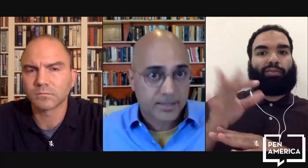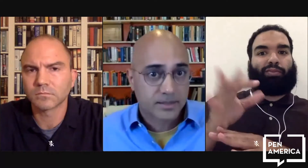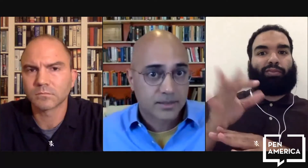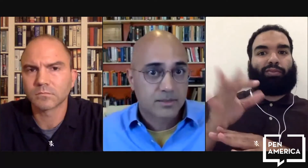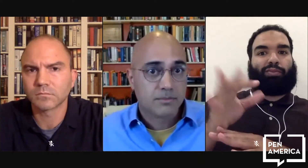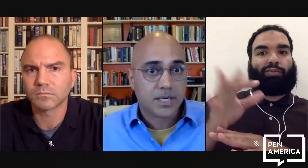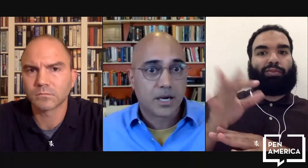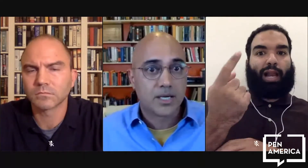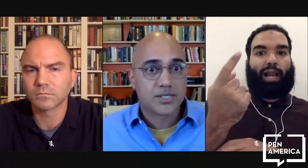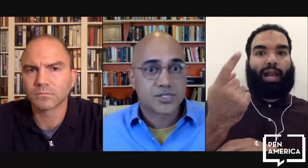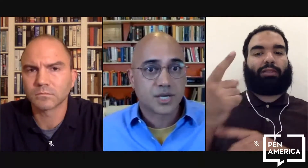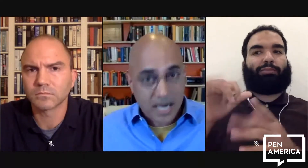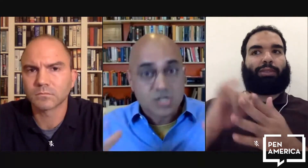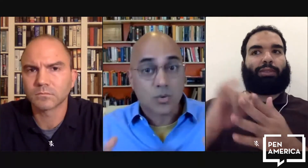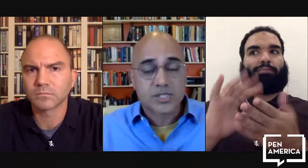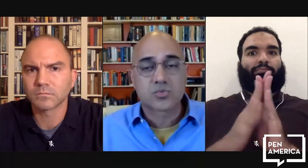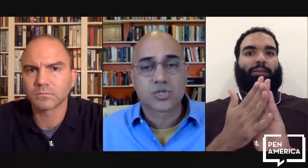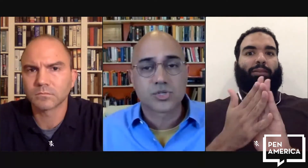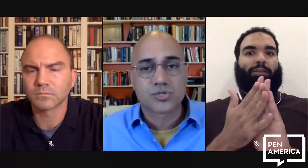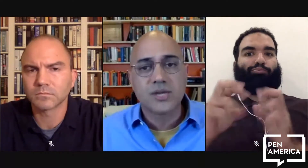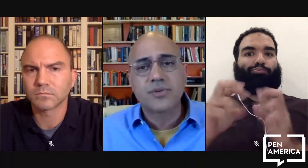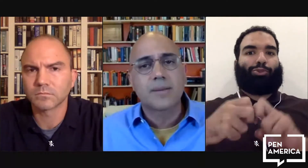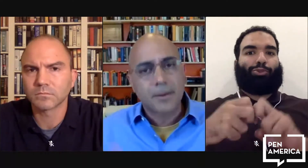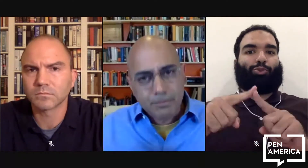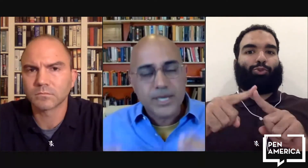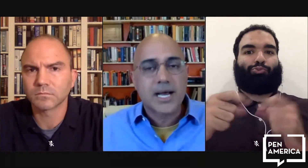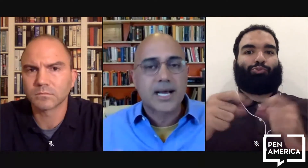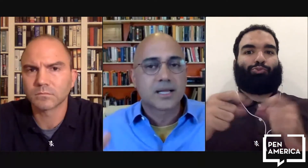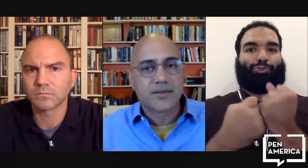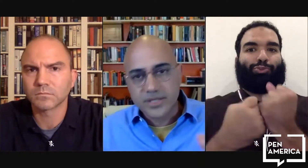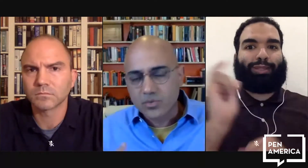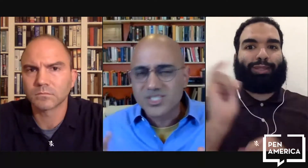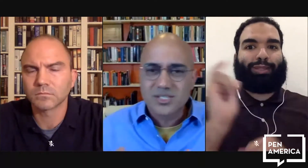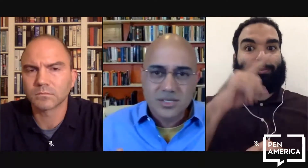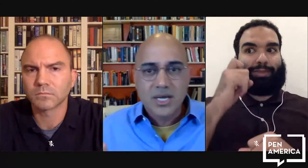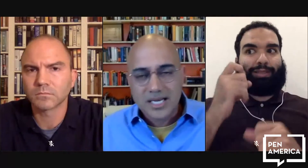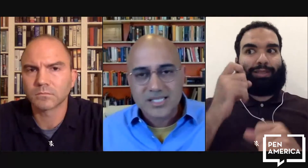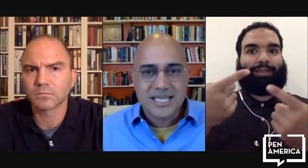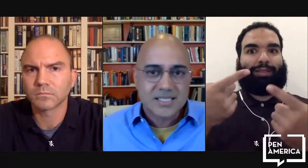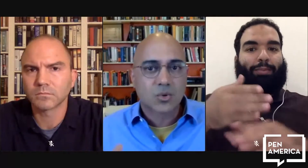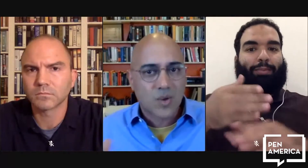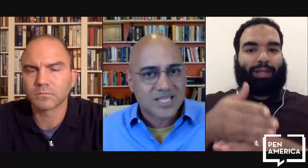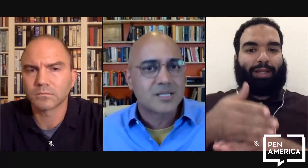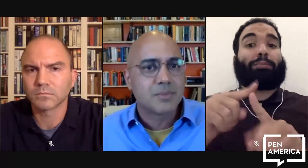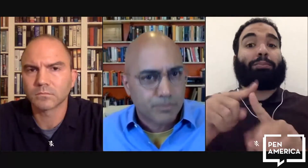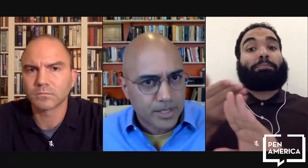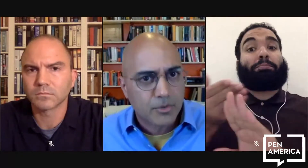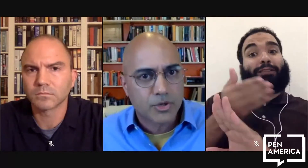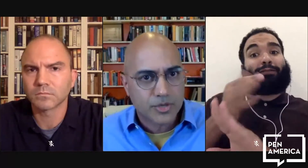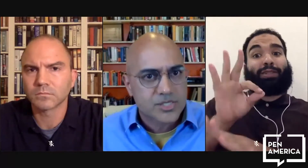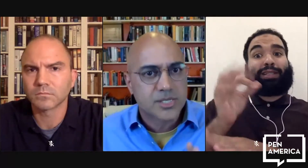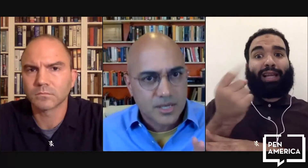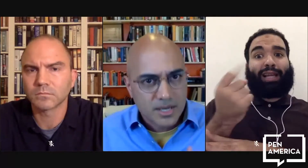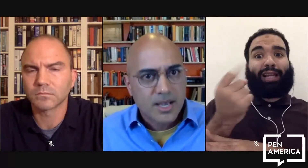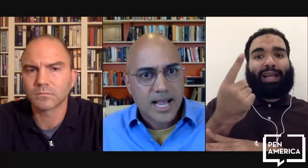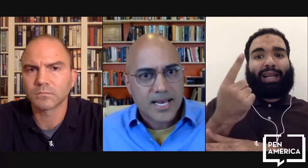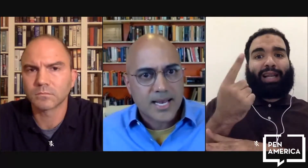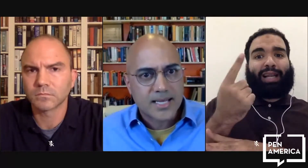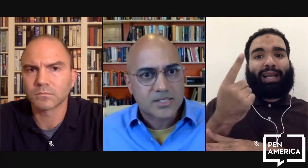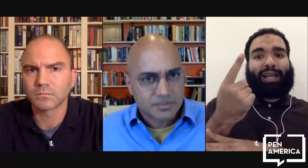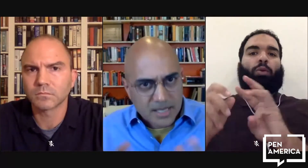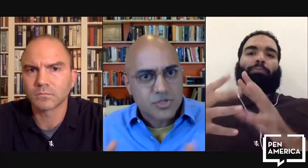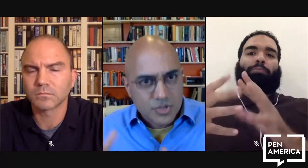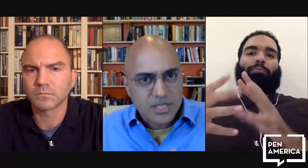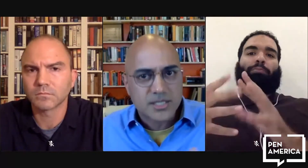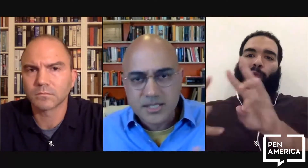that because the consequences were so significant. But pre 9/11, there was a sense that the West had been pretty murderous,